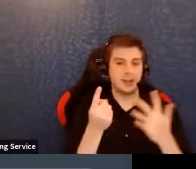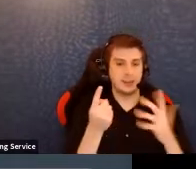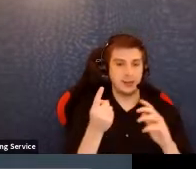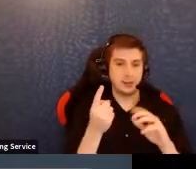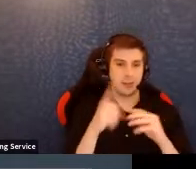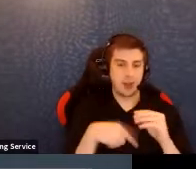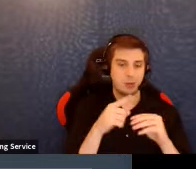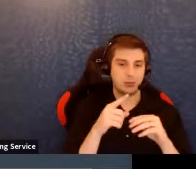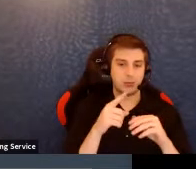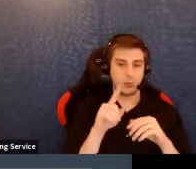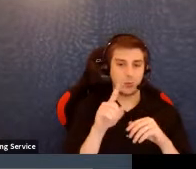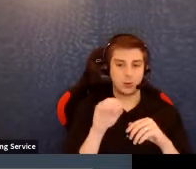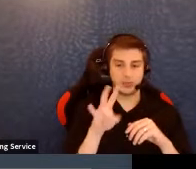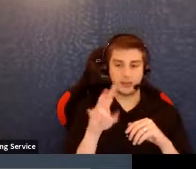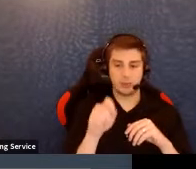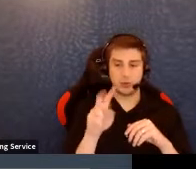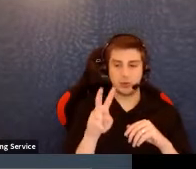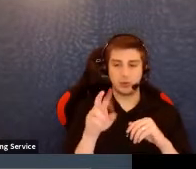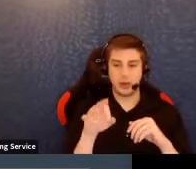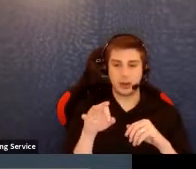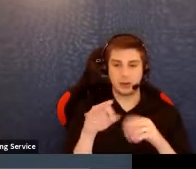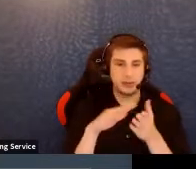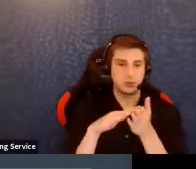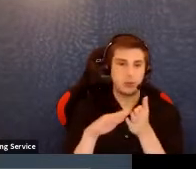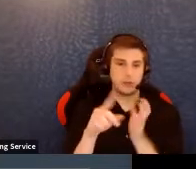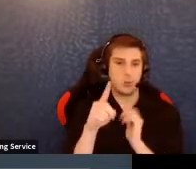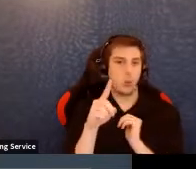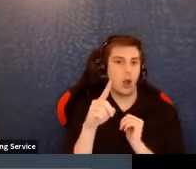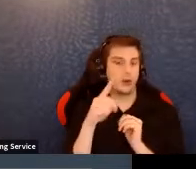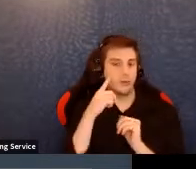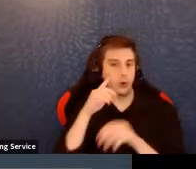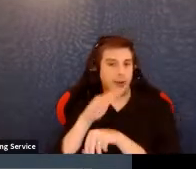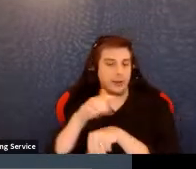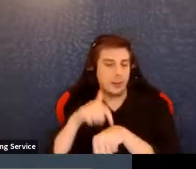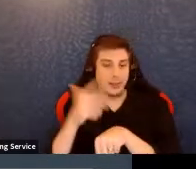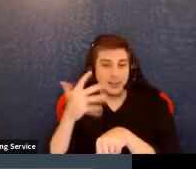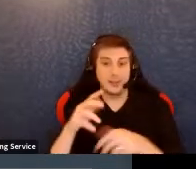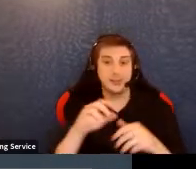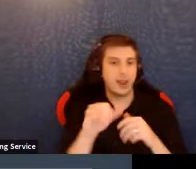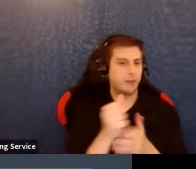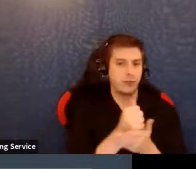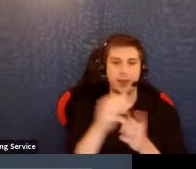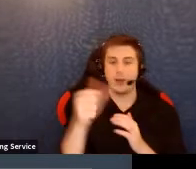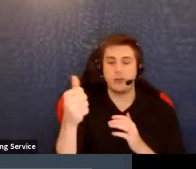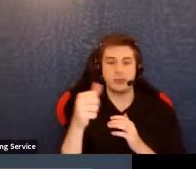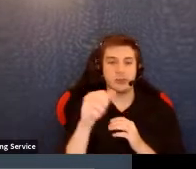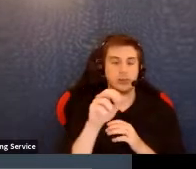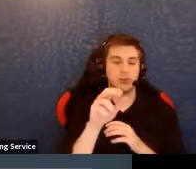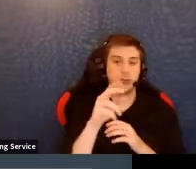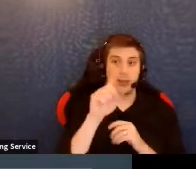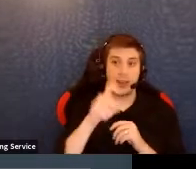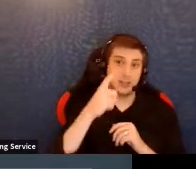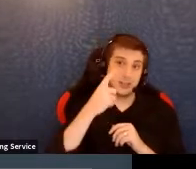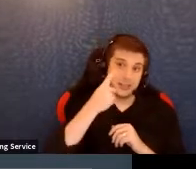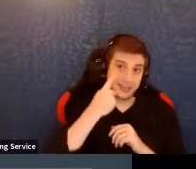regulation, 107.29, that is going to be waived. So all those same challenges of visual line of sight during the day will